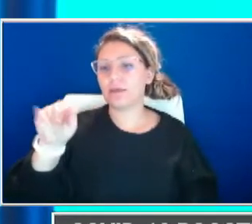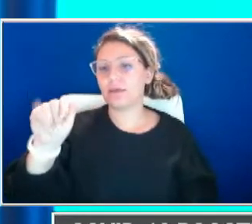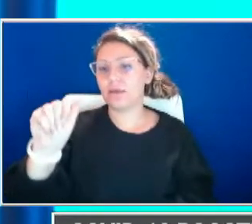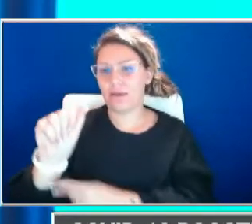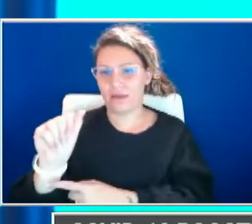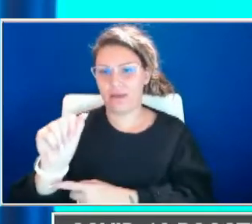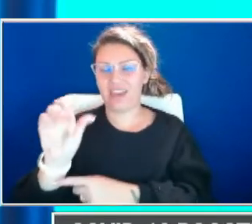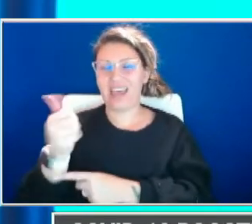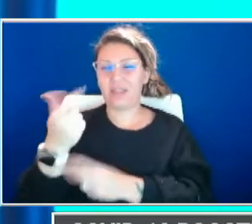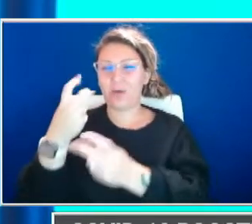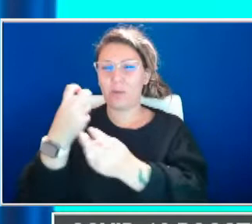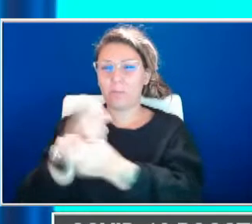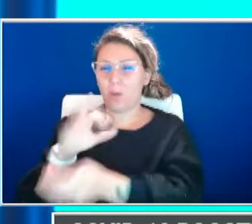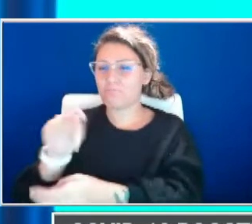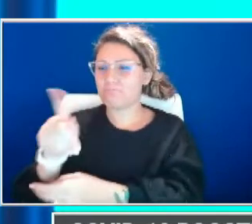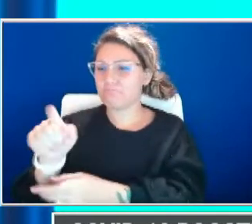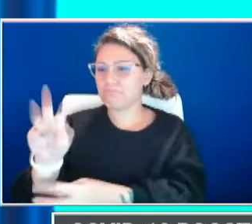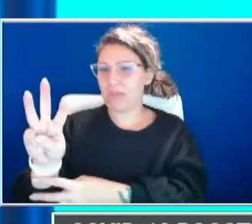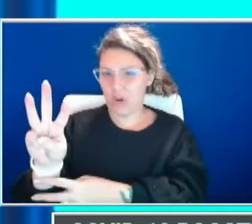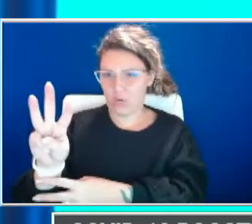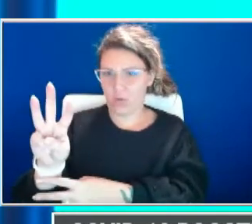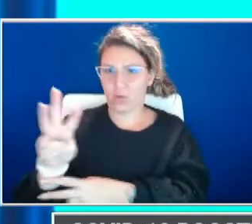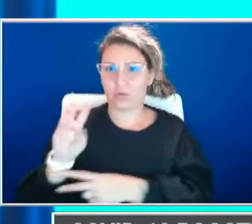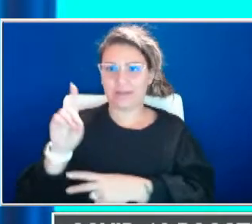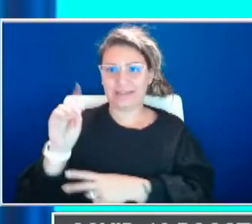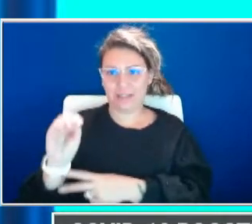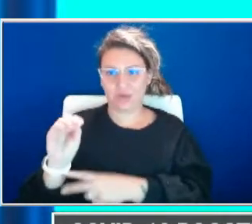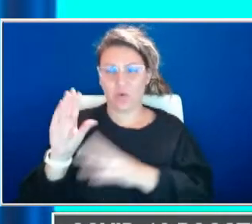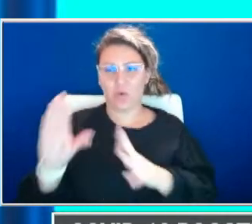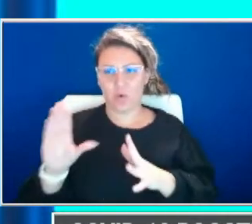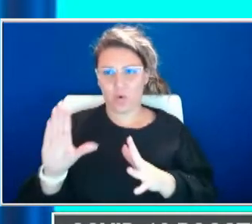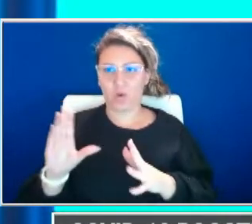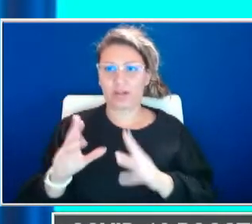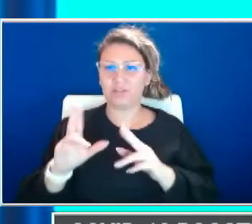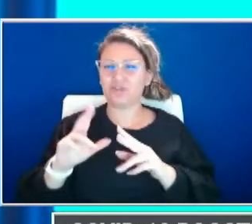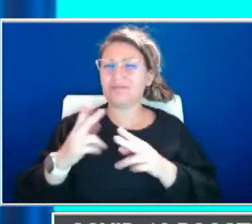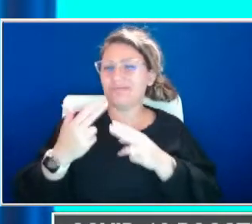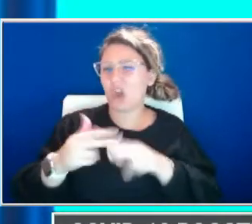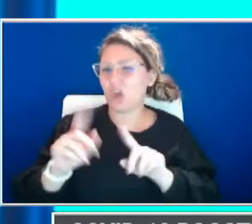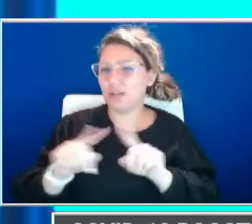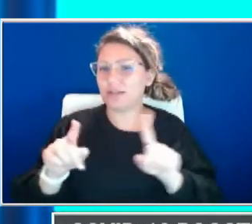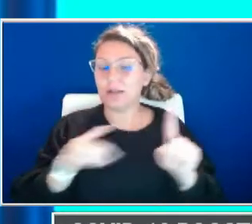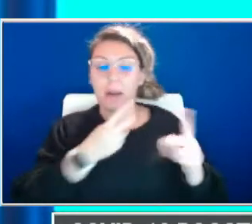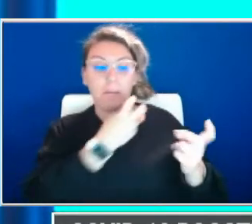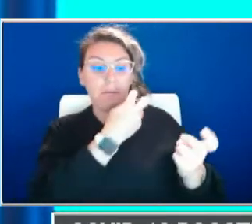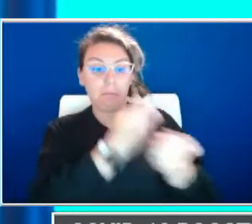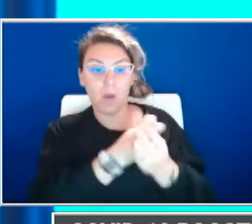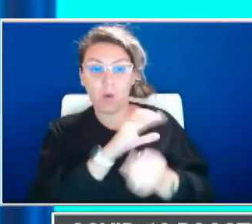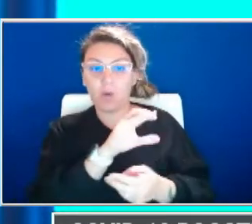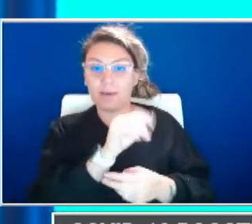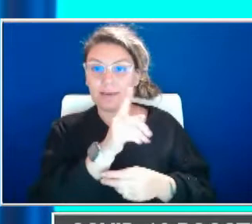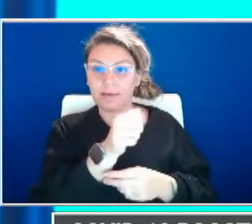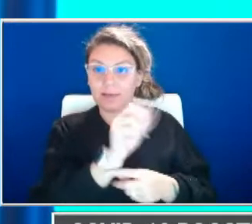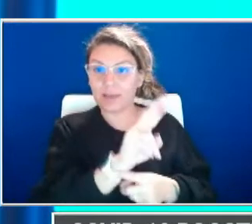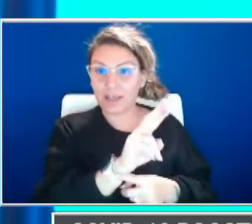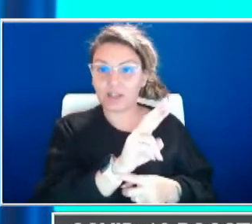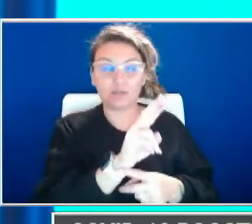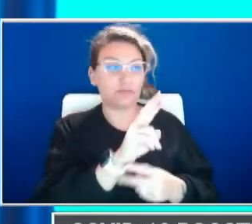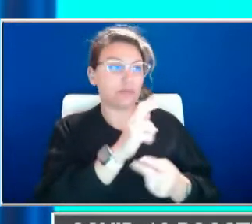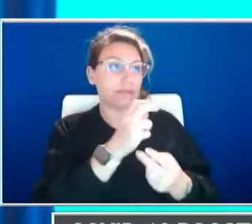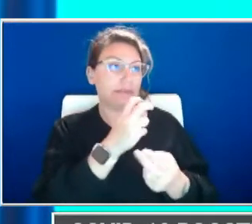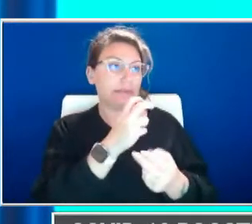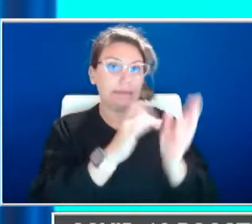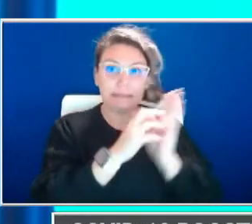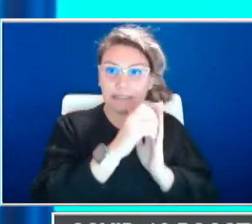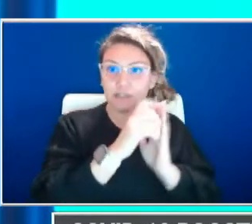marrow disorder related things. So it's just kind of called a different name. Lymphoma. Now, bone cancer, it could be cancer that starts in the bones or cancer